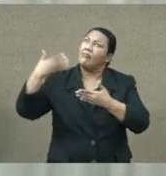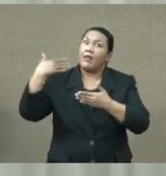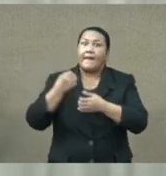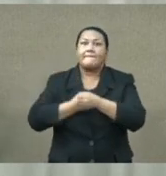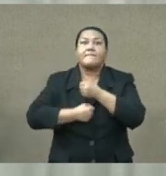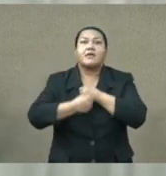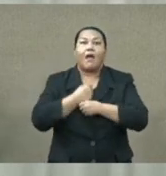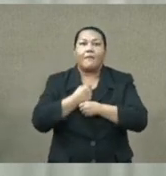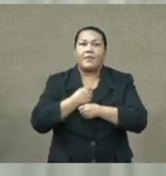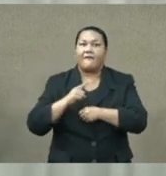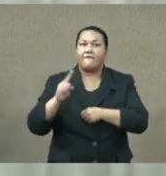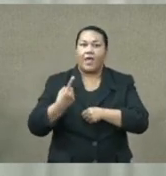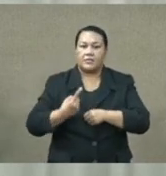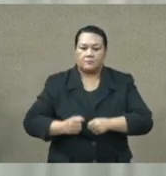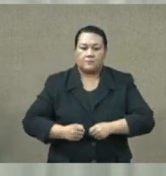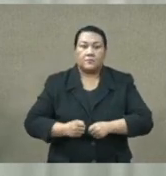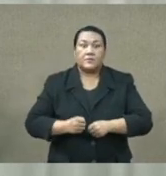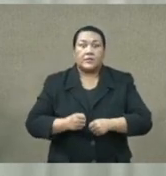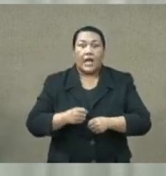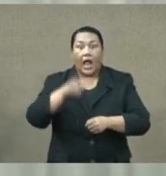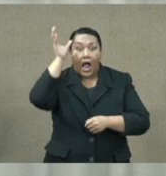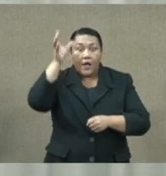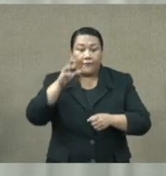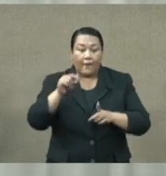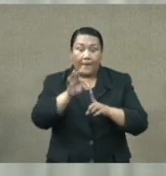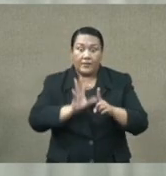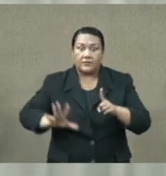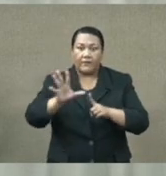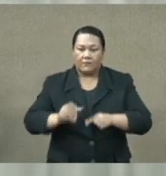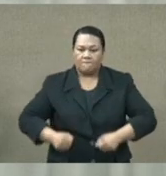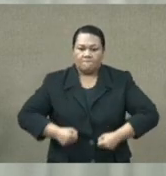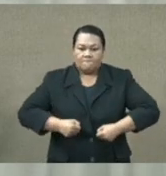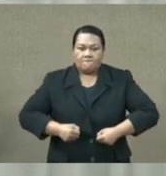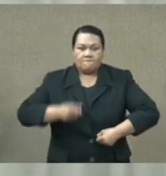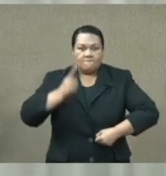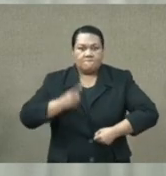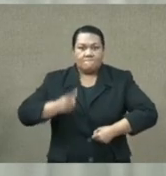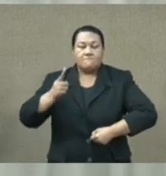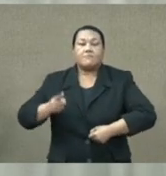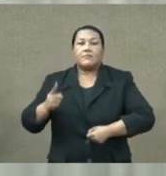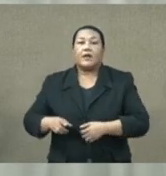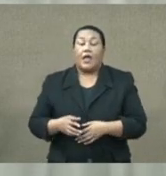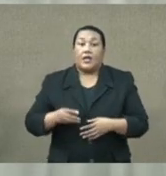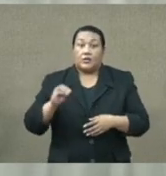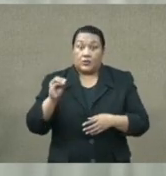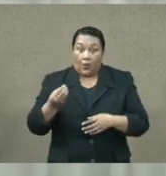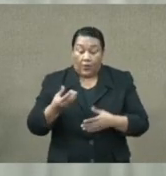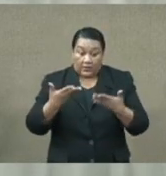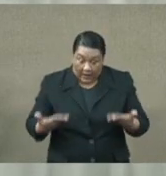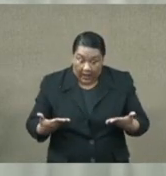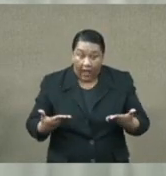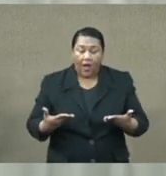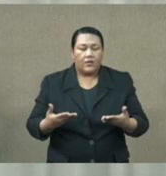the complete antithesis of our coalition's approach to governance. We have a